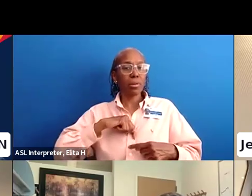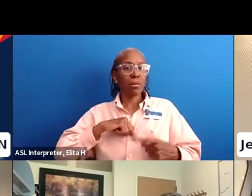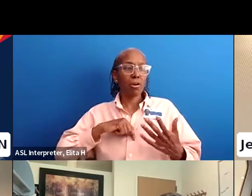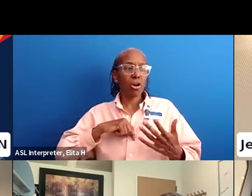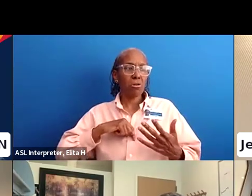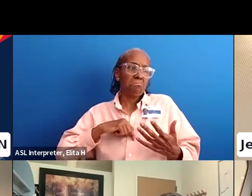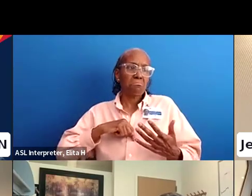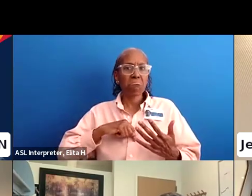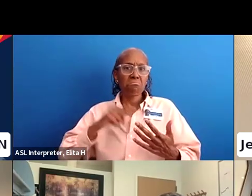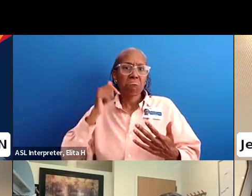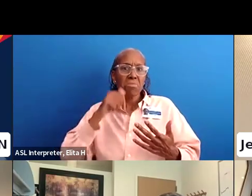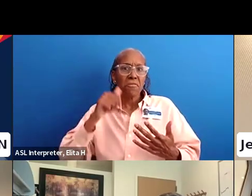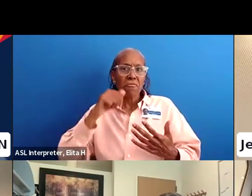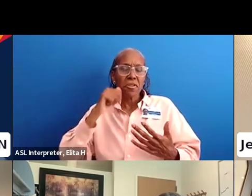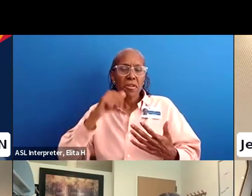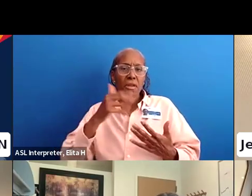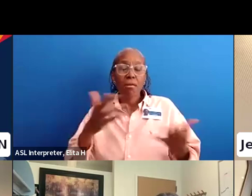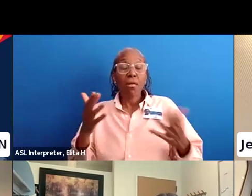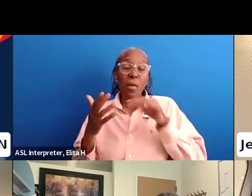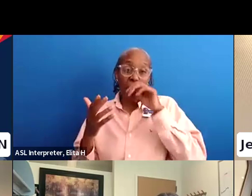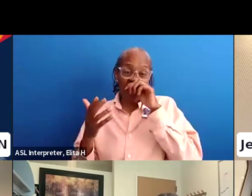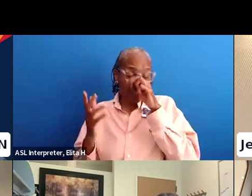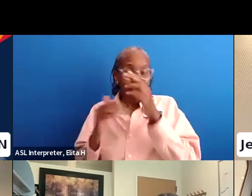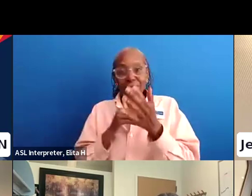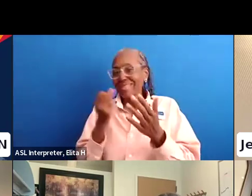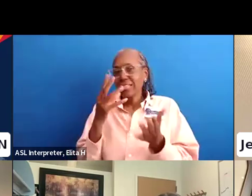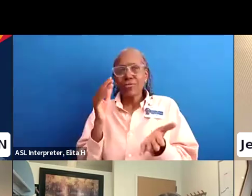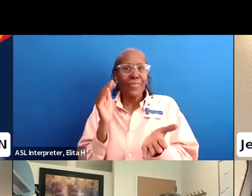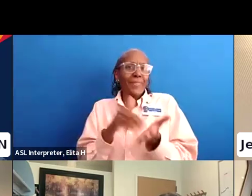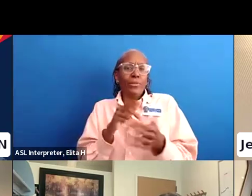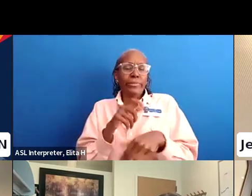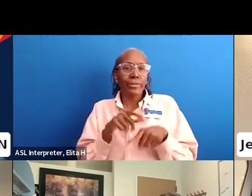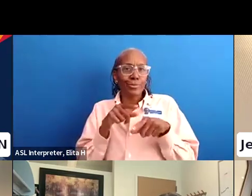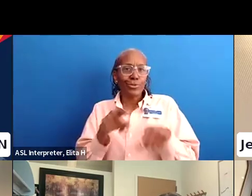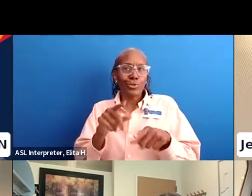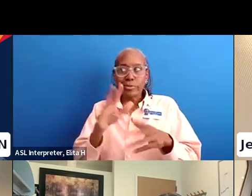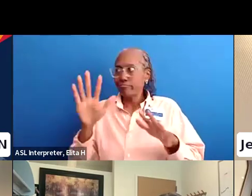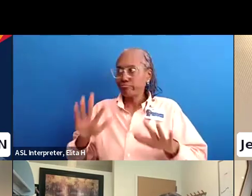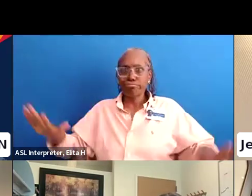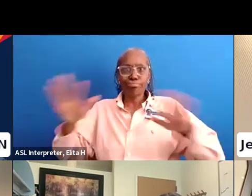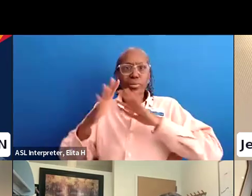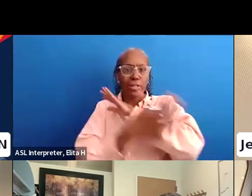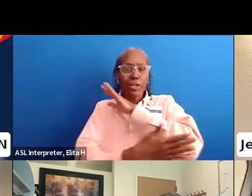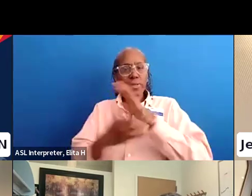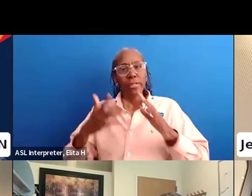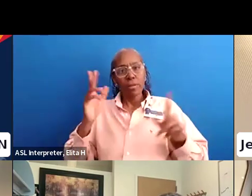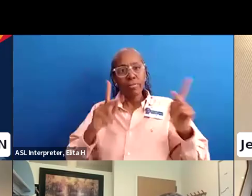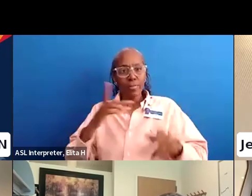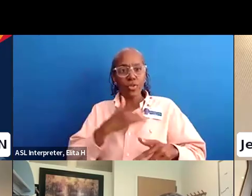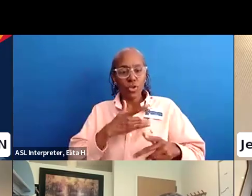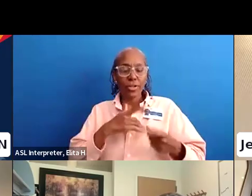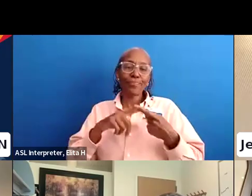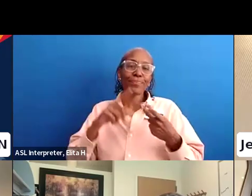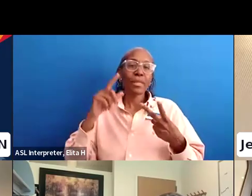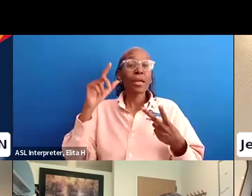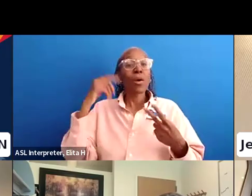it is an everyday procedure now. It's done thousands of times in our country to fix people's hearts.